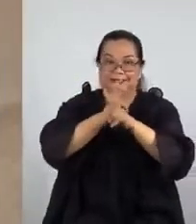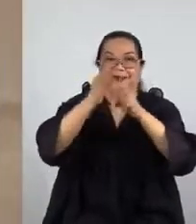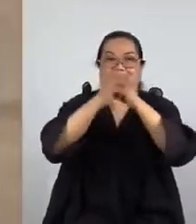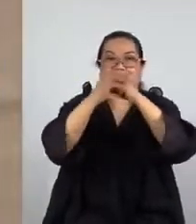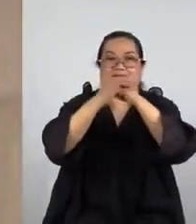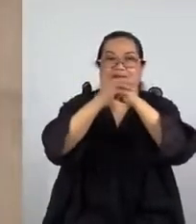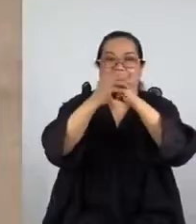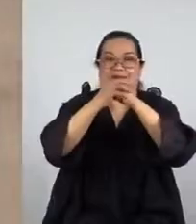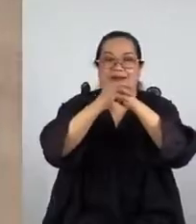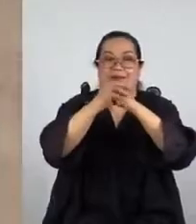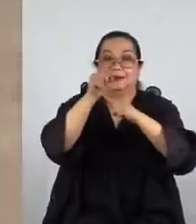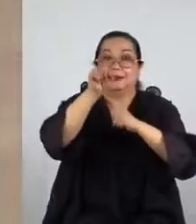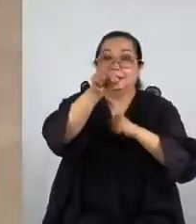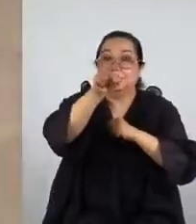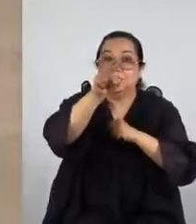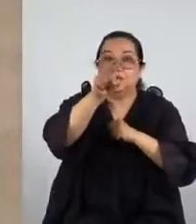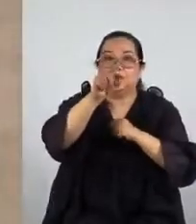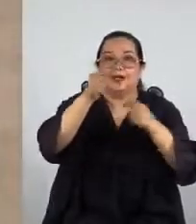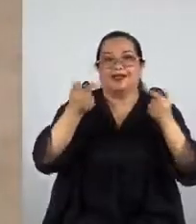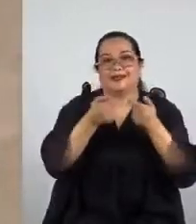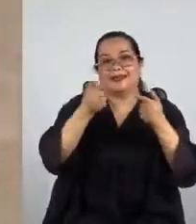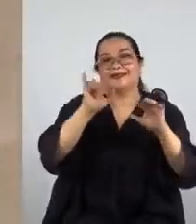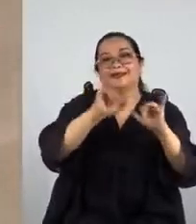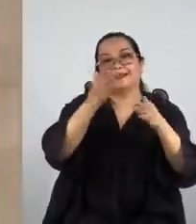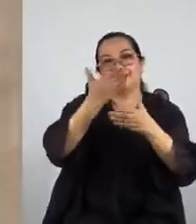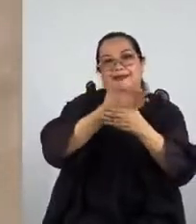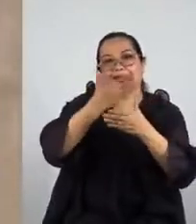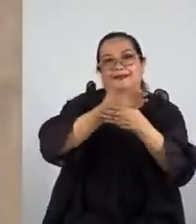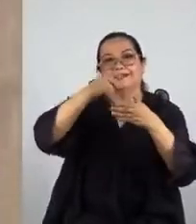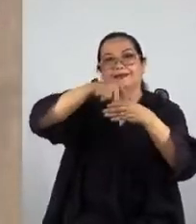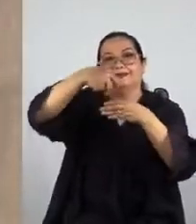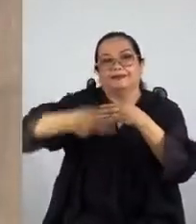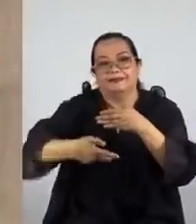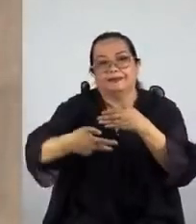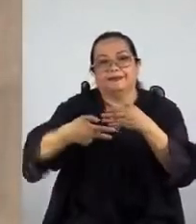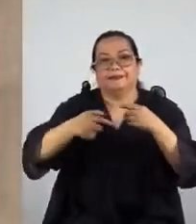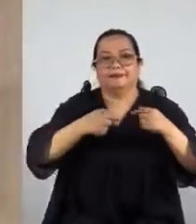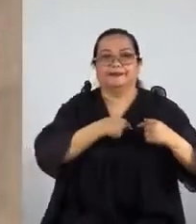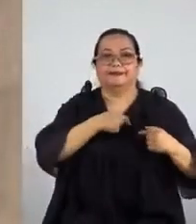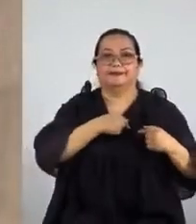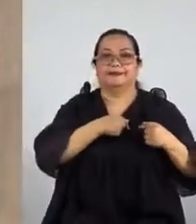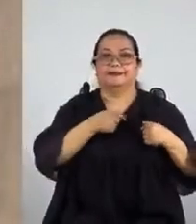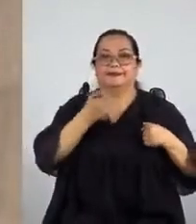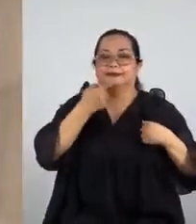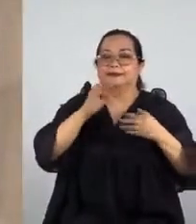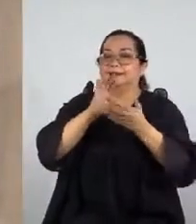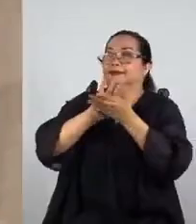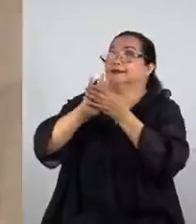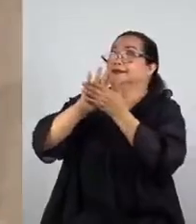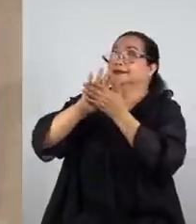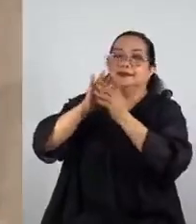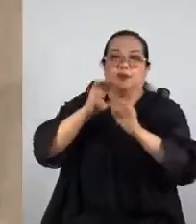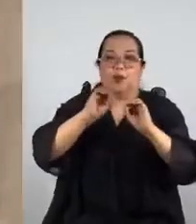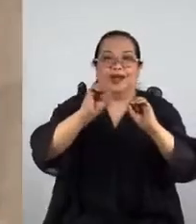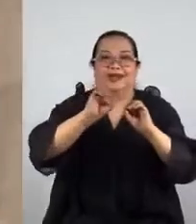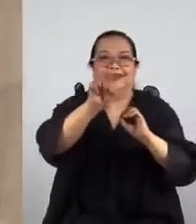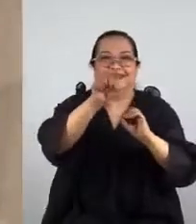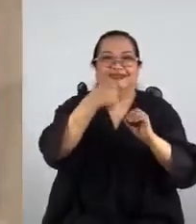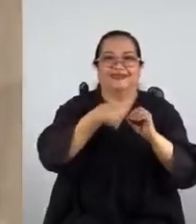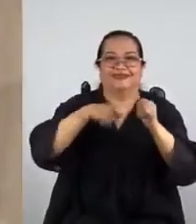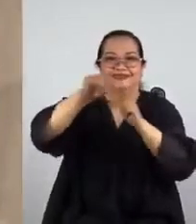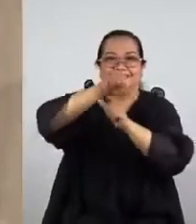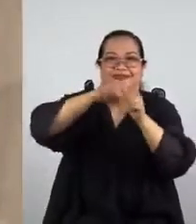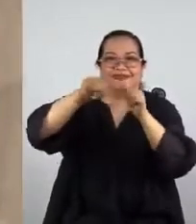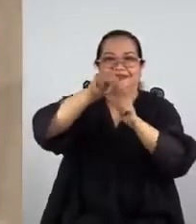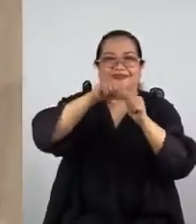Any unconfessed sin would trip you with guilt. An unrepentant heart will deny you fellowship with God, even fellowship